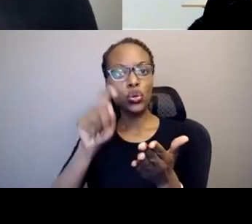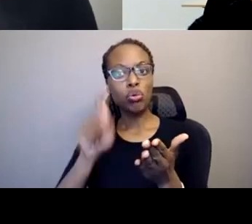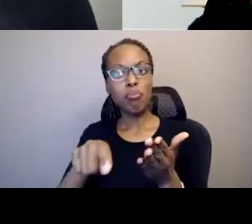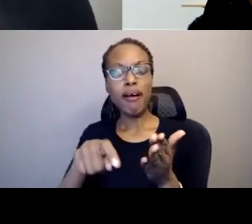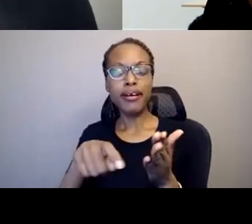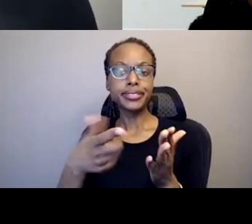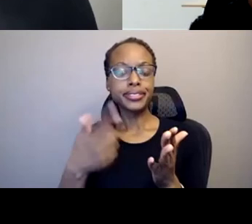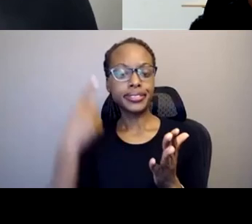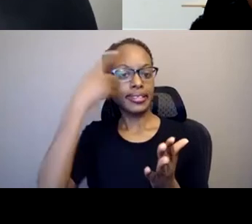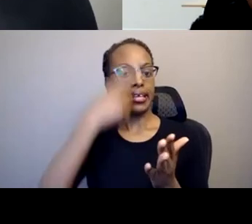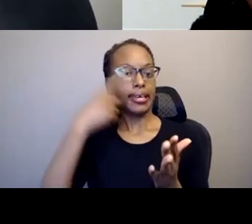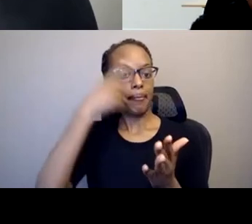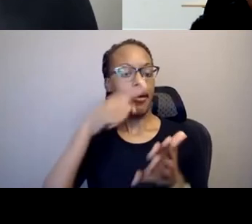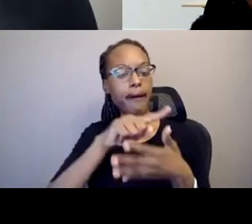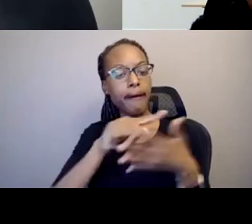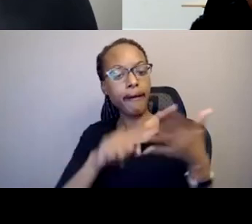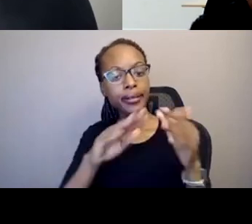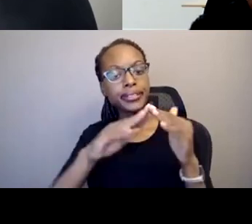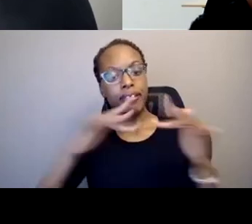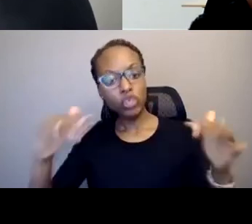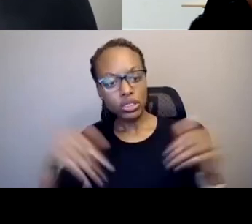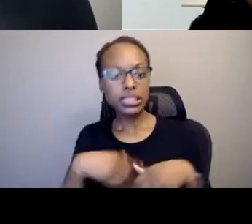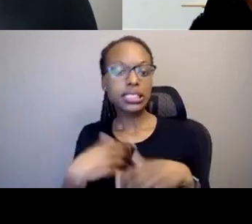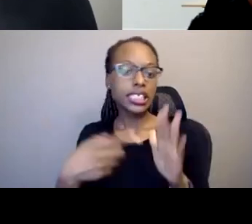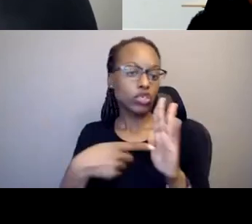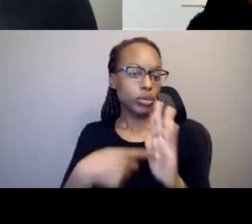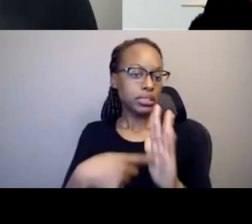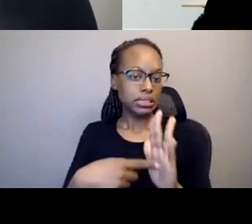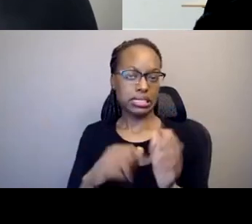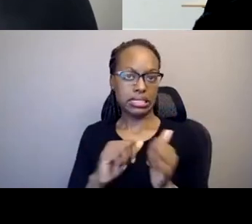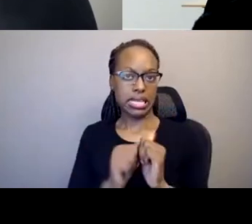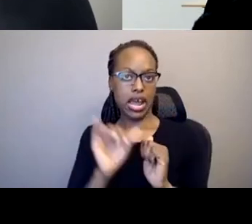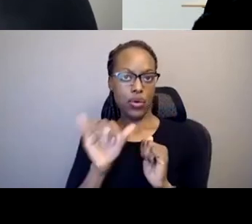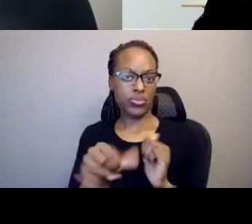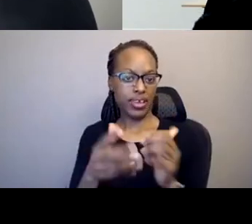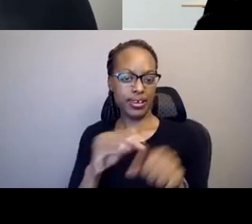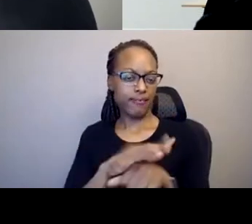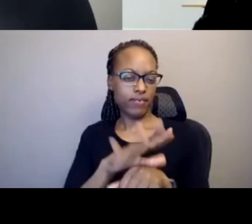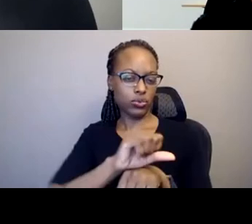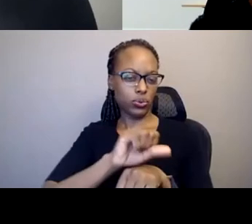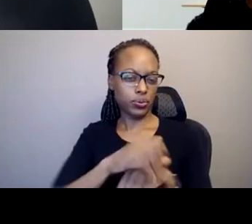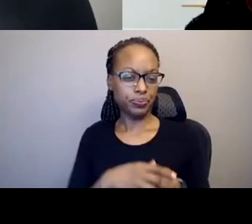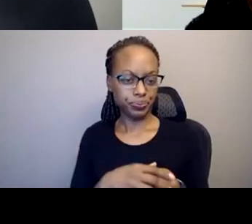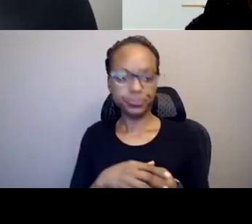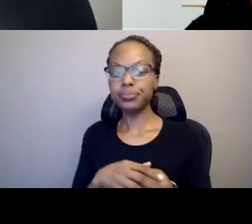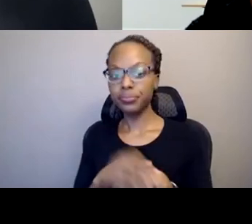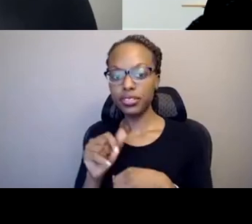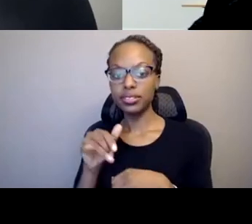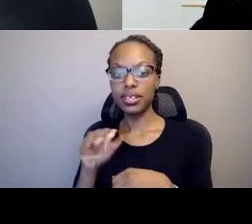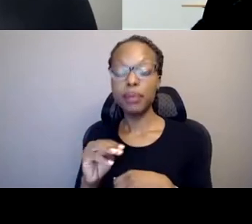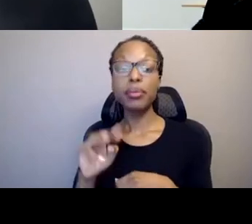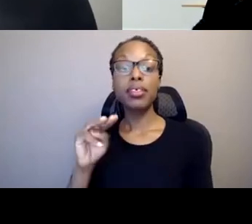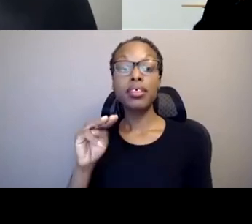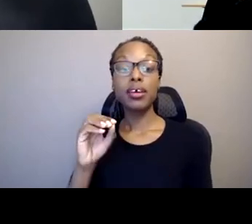and representation and the tensions of that work. Sure. So yes, the Mosaic Network and Fund, it's a